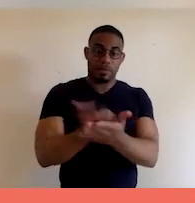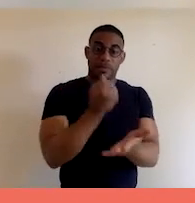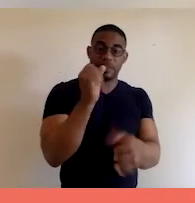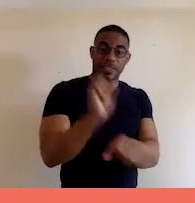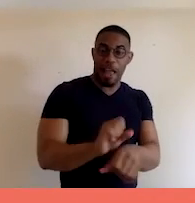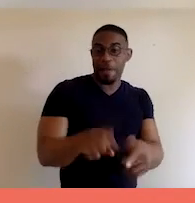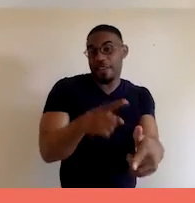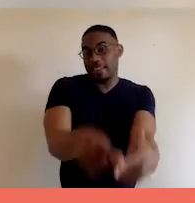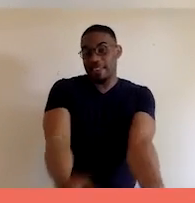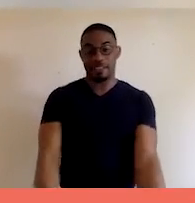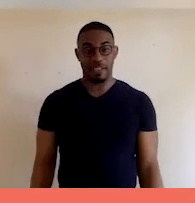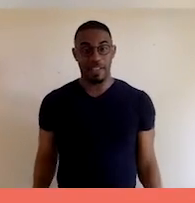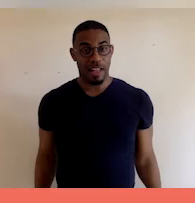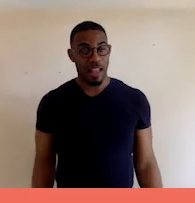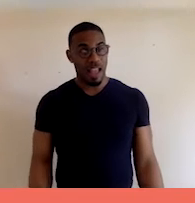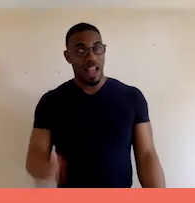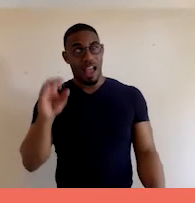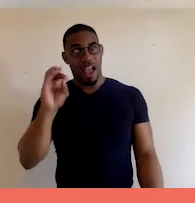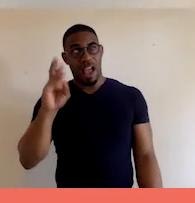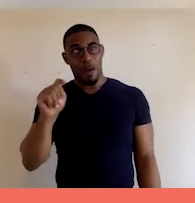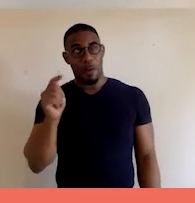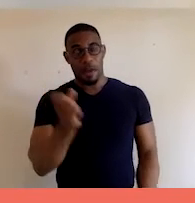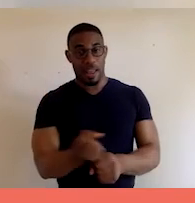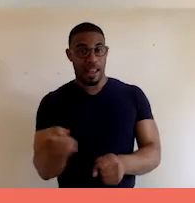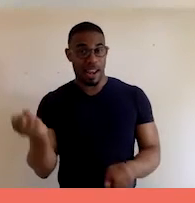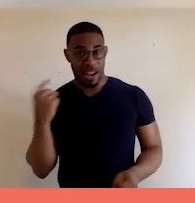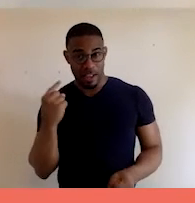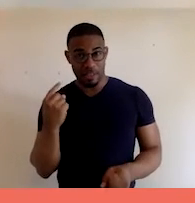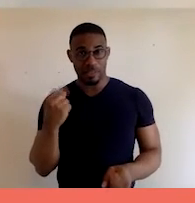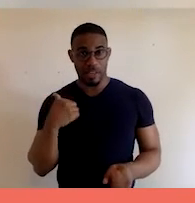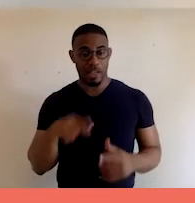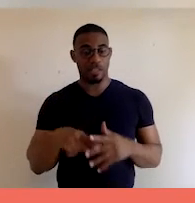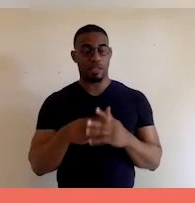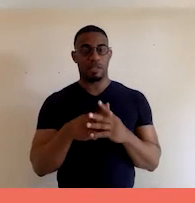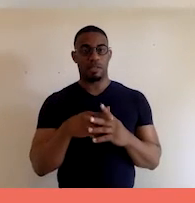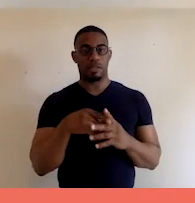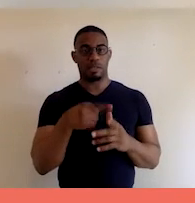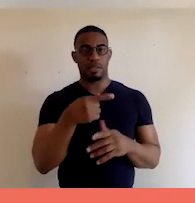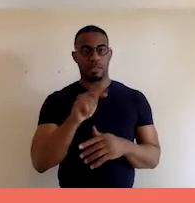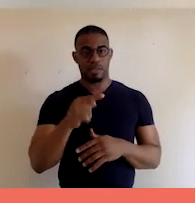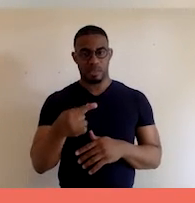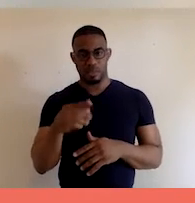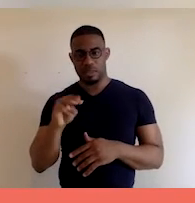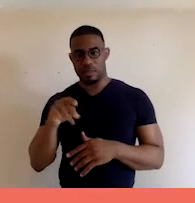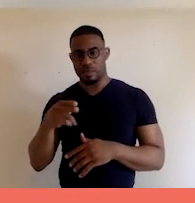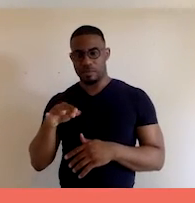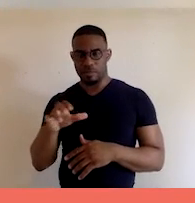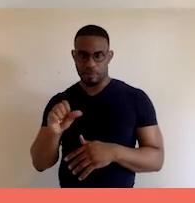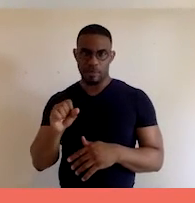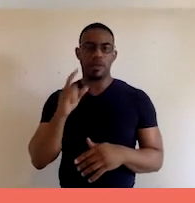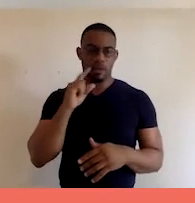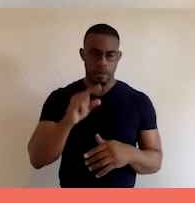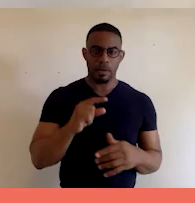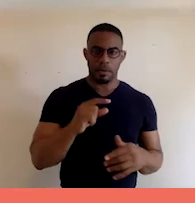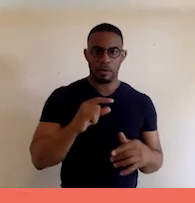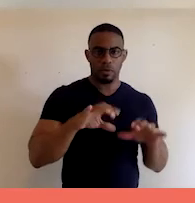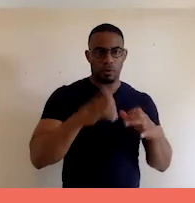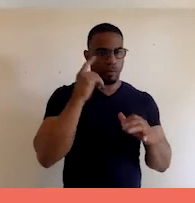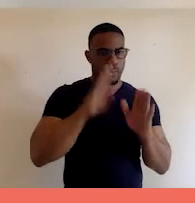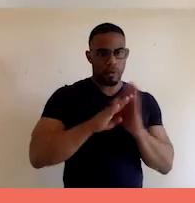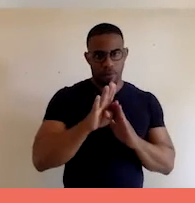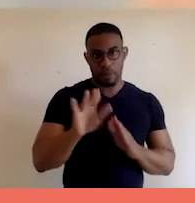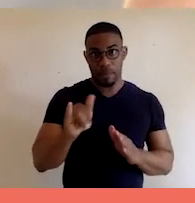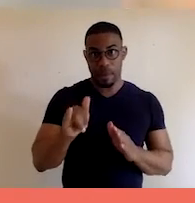And then in October of last year, I started GDG Memphis, which is Google Developers Group Memphis. We're a group backed by